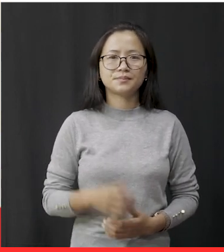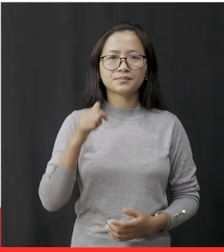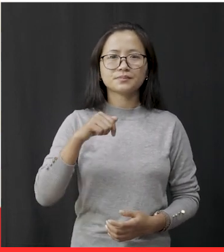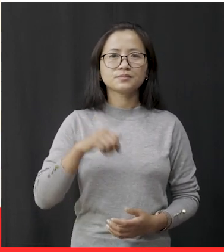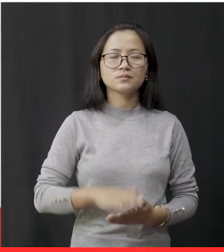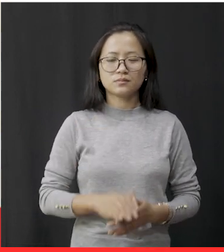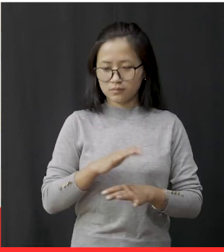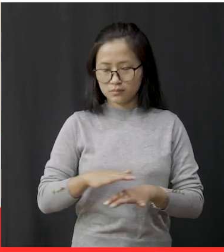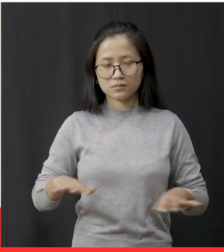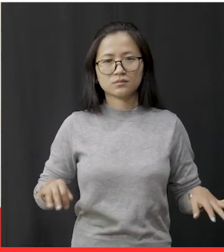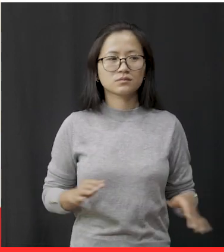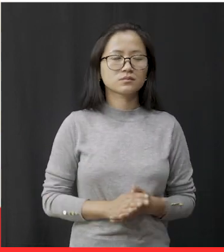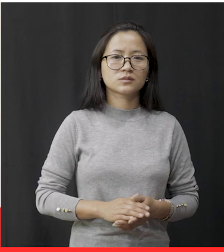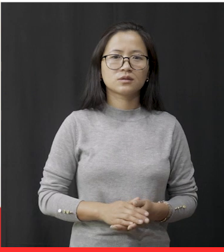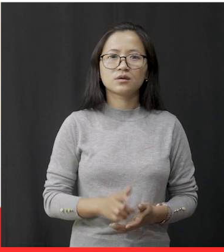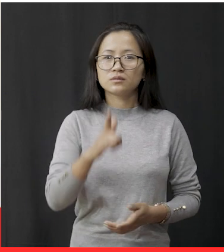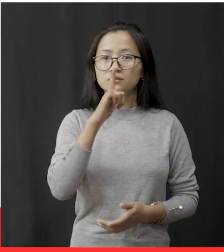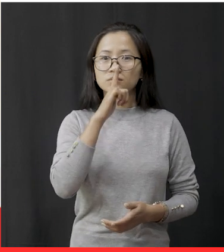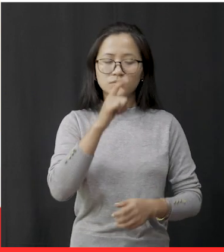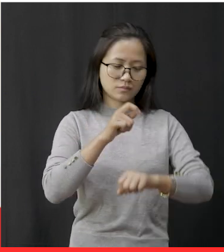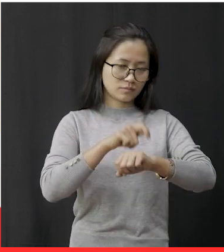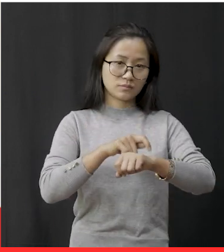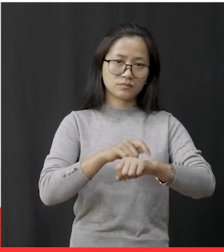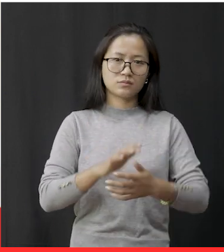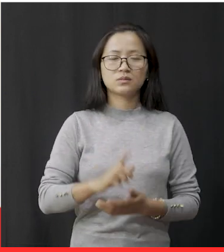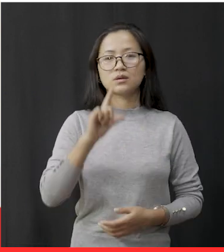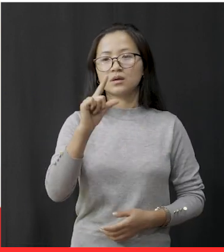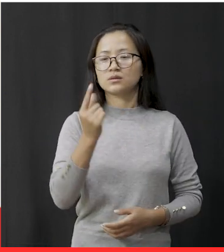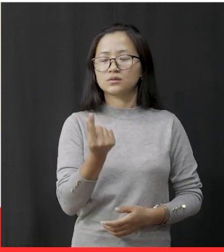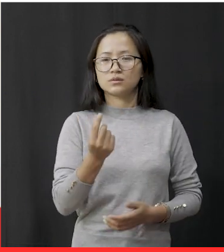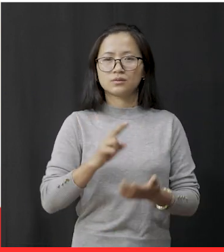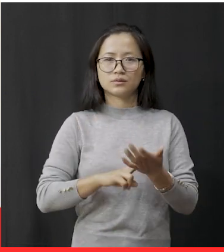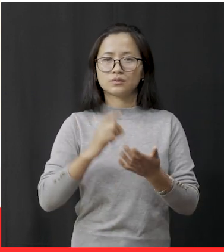Now, so students, this is lunch time, L-U-N-C-H.